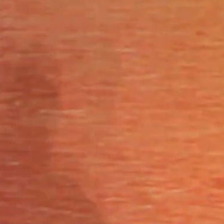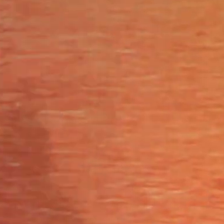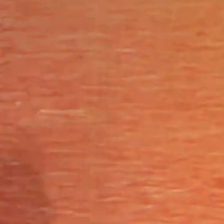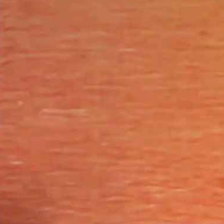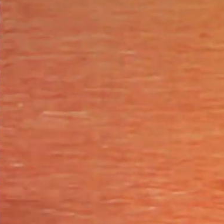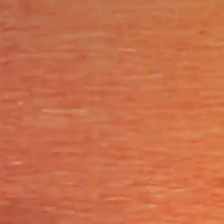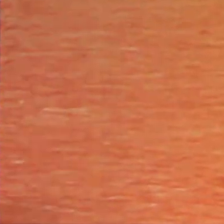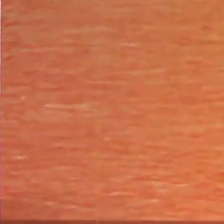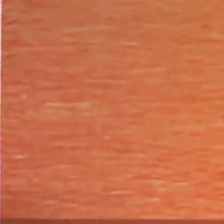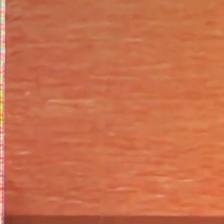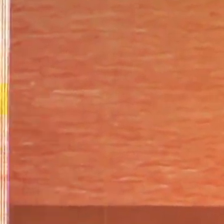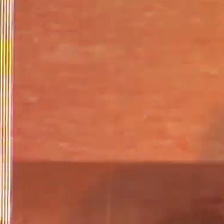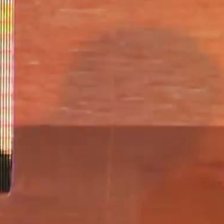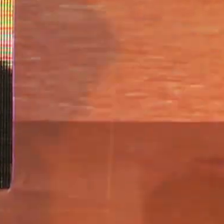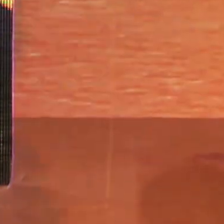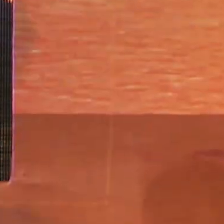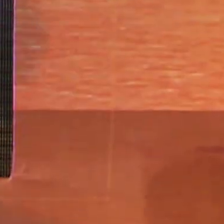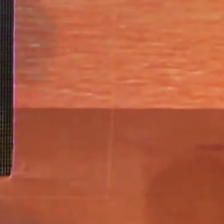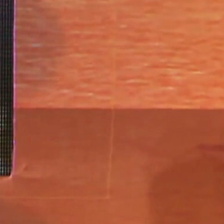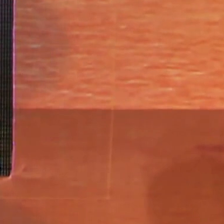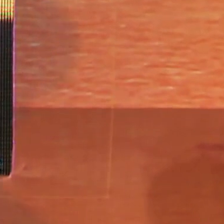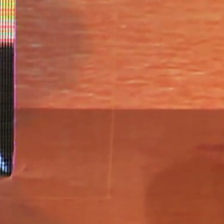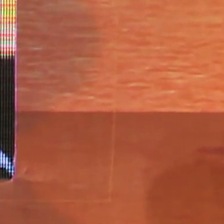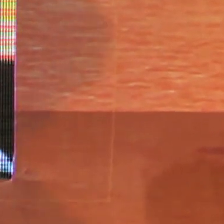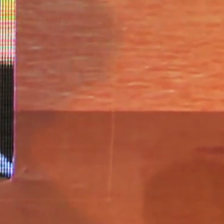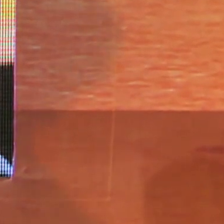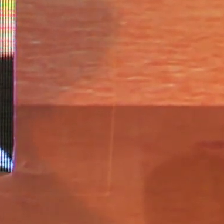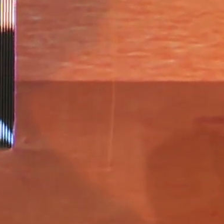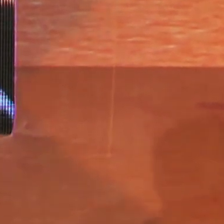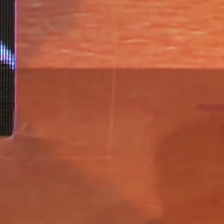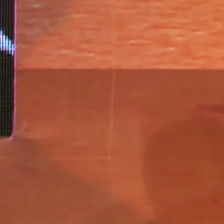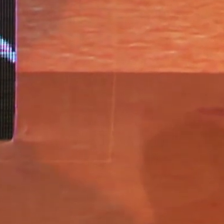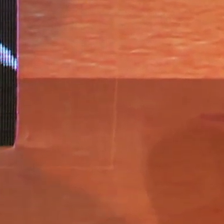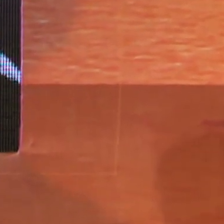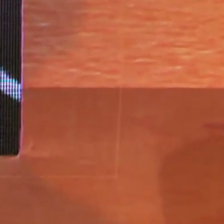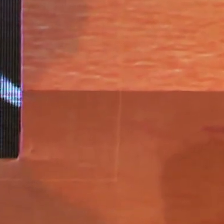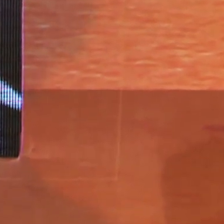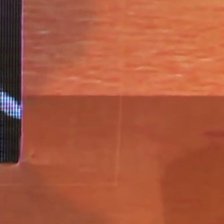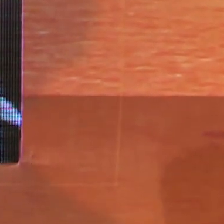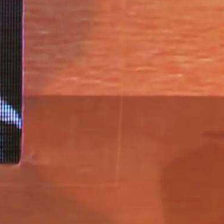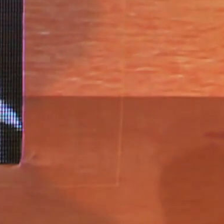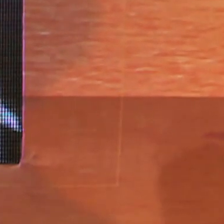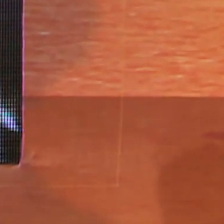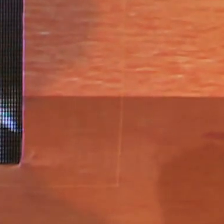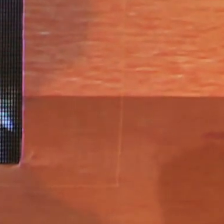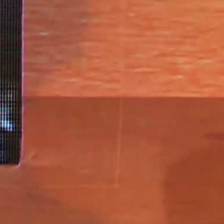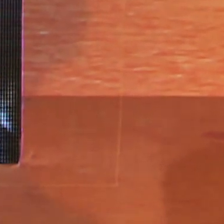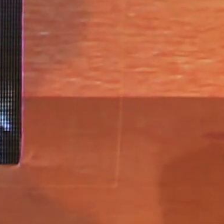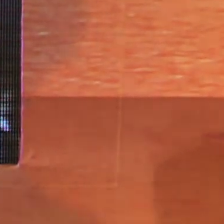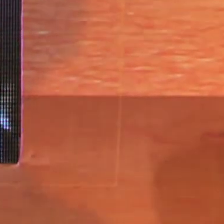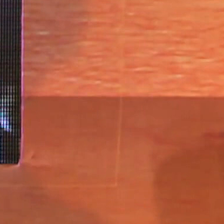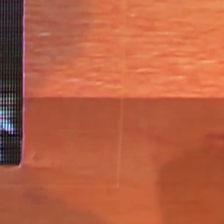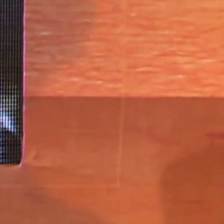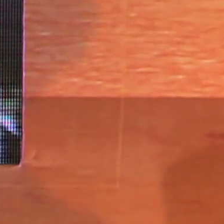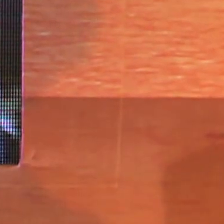You know, I've always believed for every tangible we lose, there are a million intangibles we gain. But